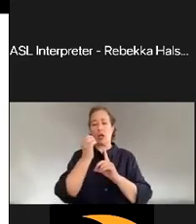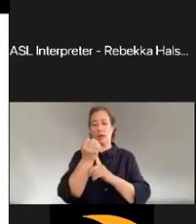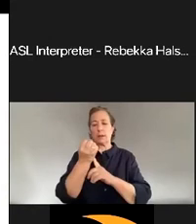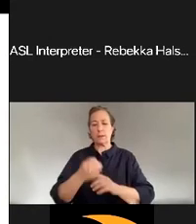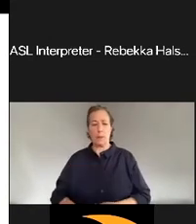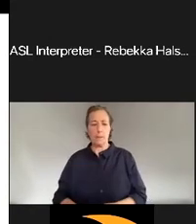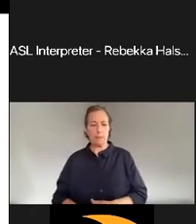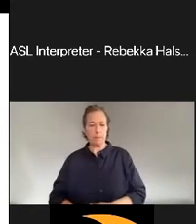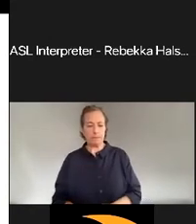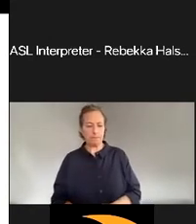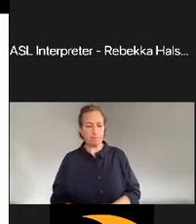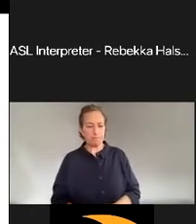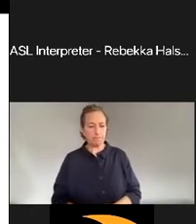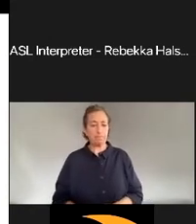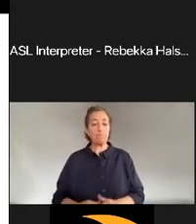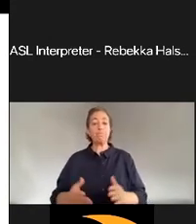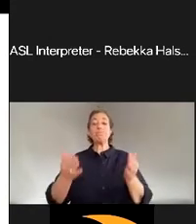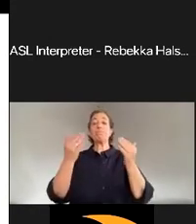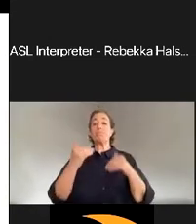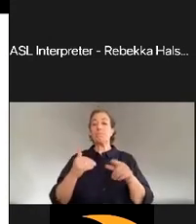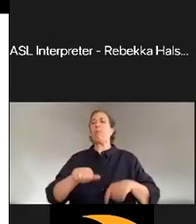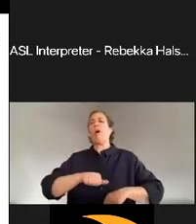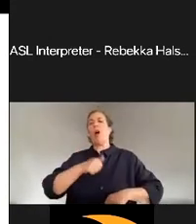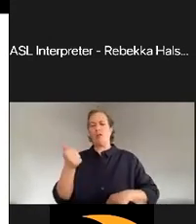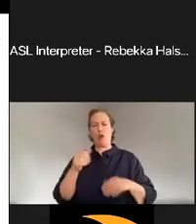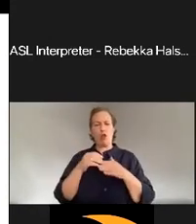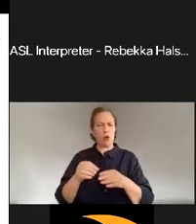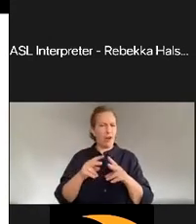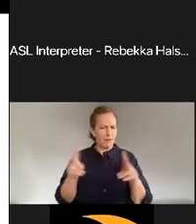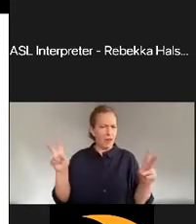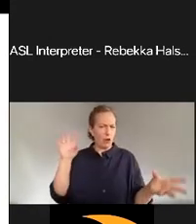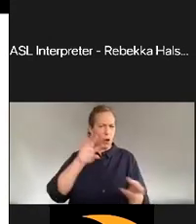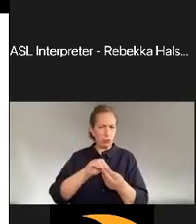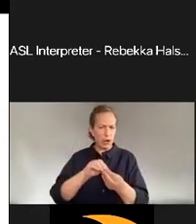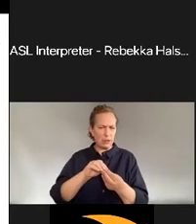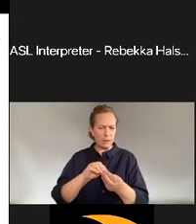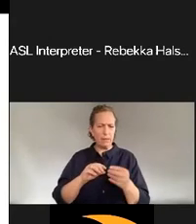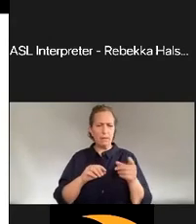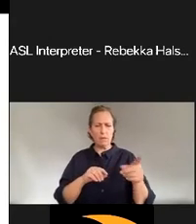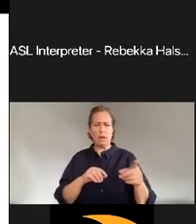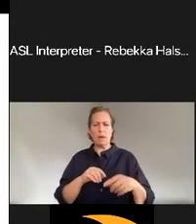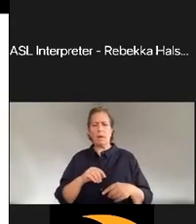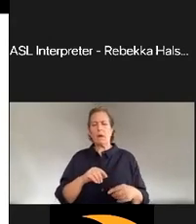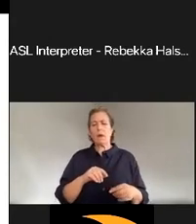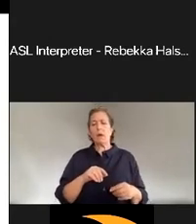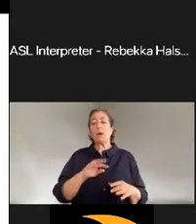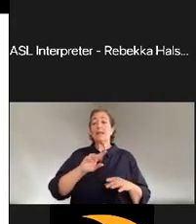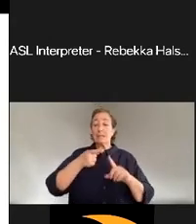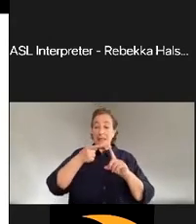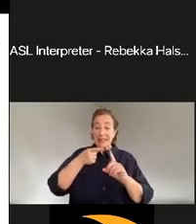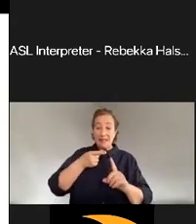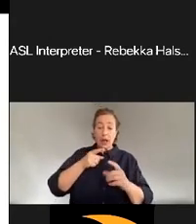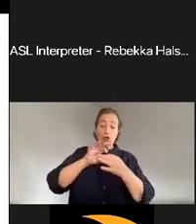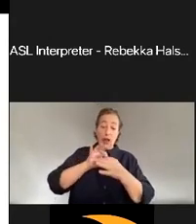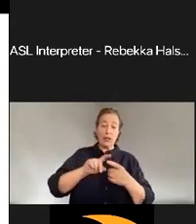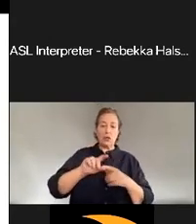And then similarly comprehensive guide in terms of the entire process, but specifically related to